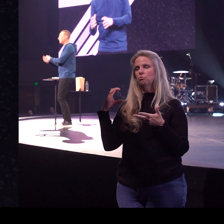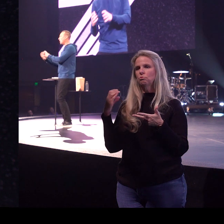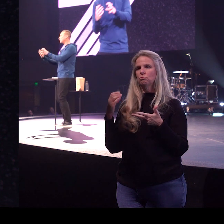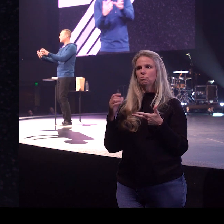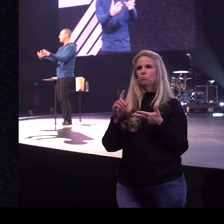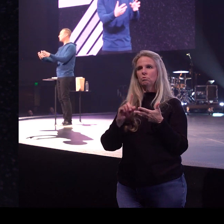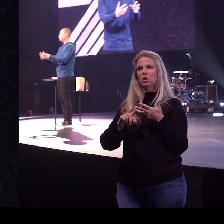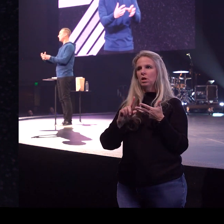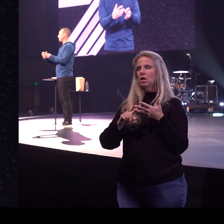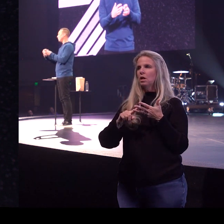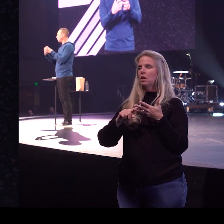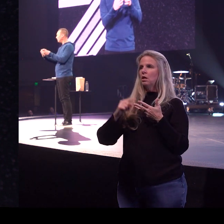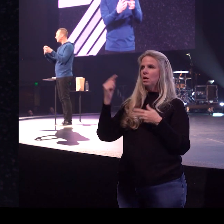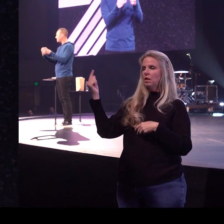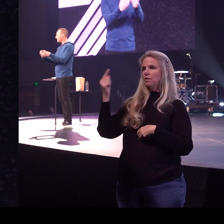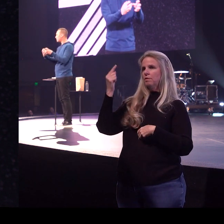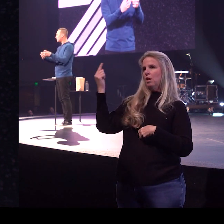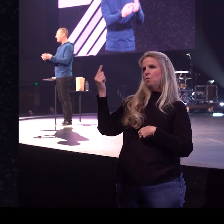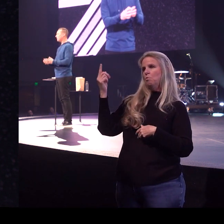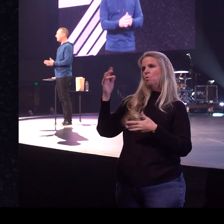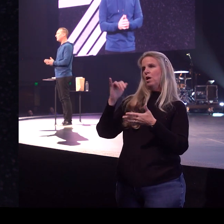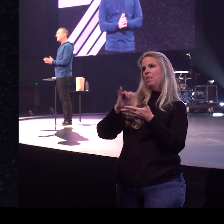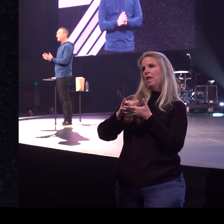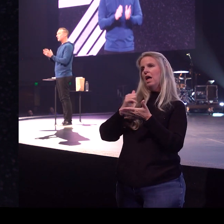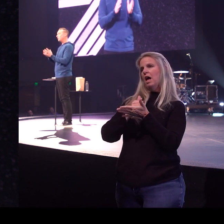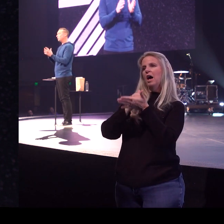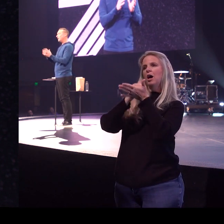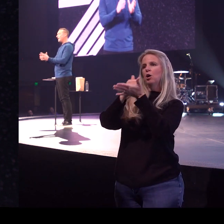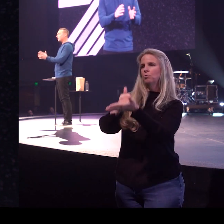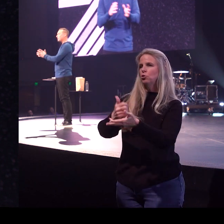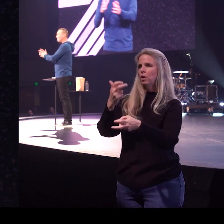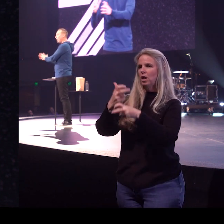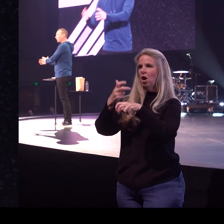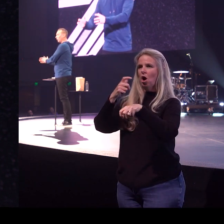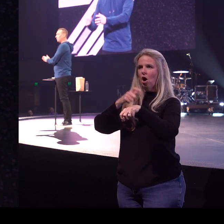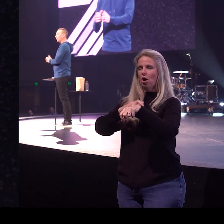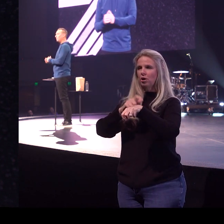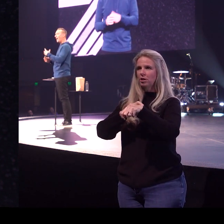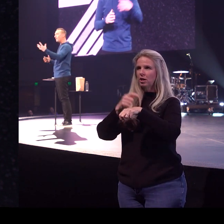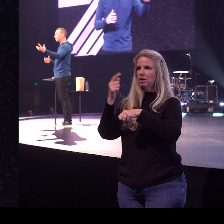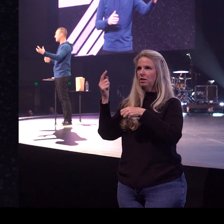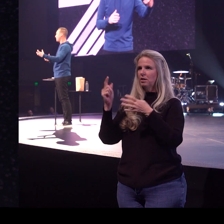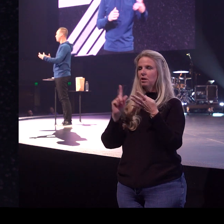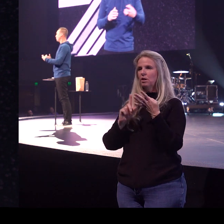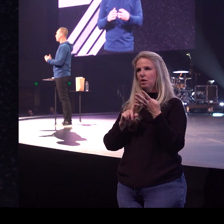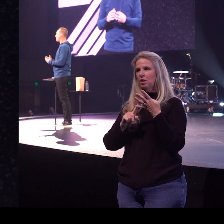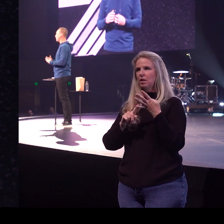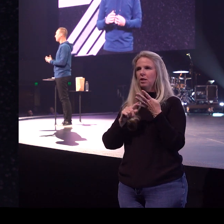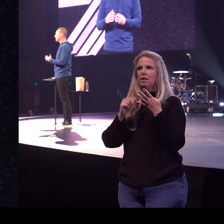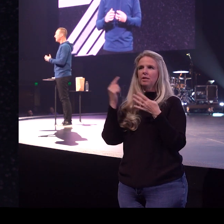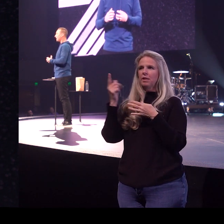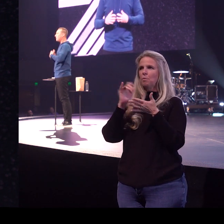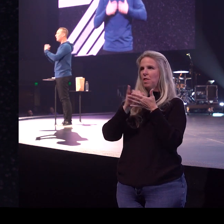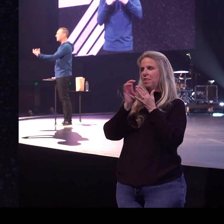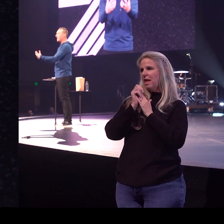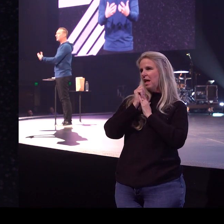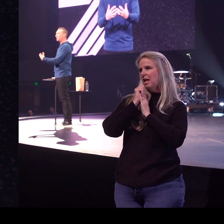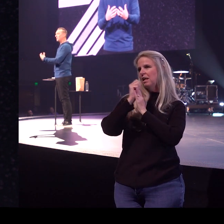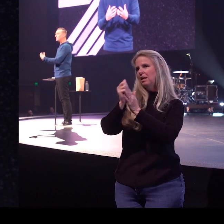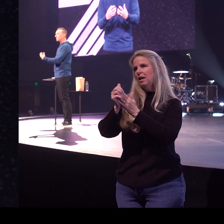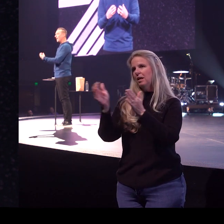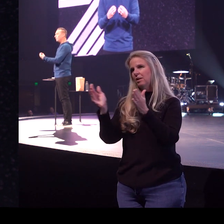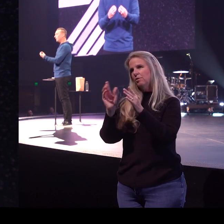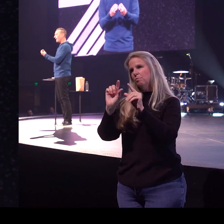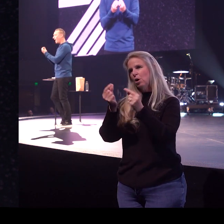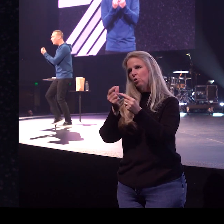someone who came alongside you in a real desperate time of need, someone who led a small group or a Bible study that you were a part of and came alongside